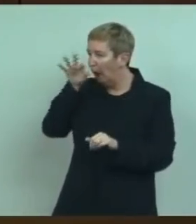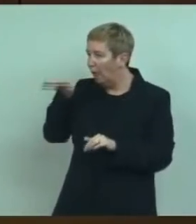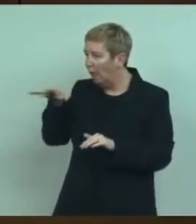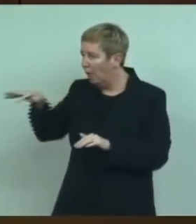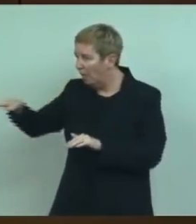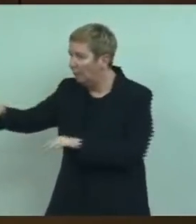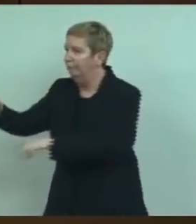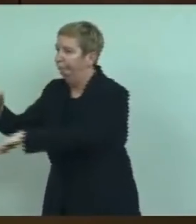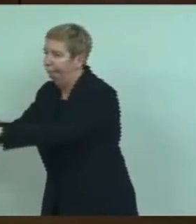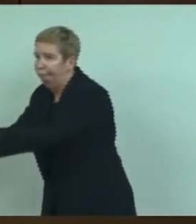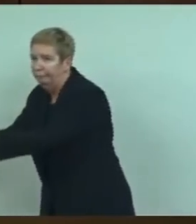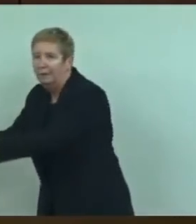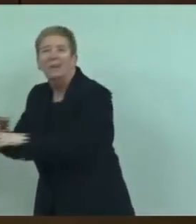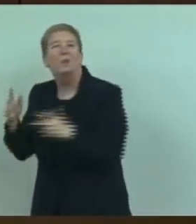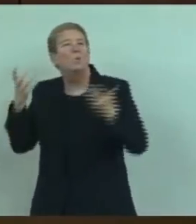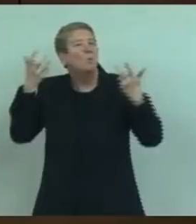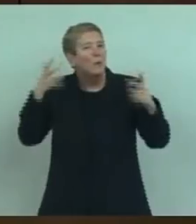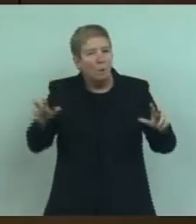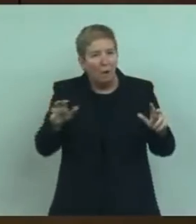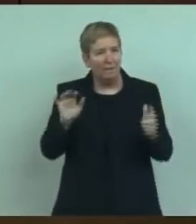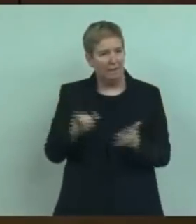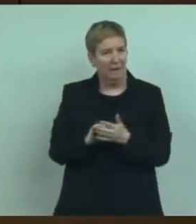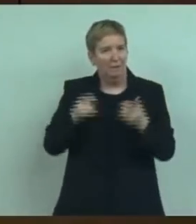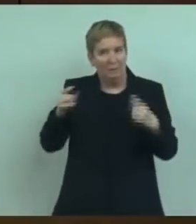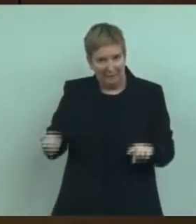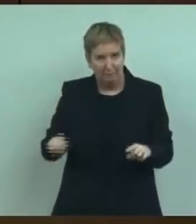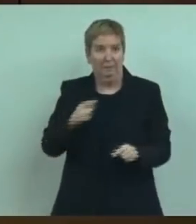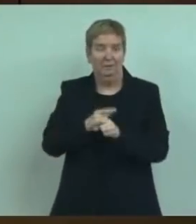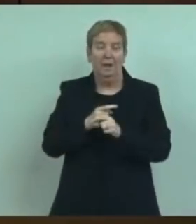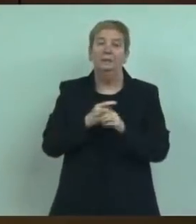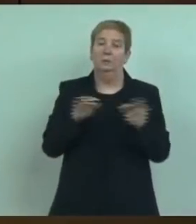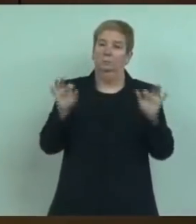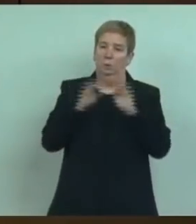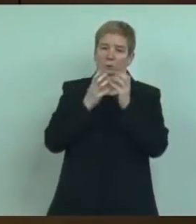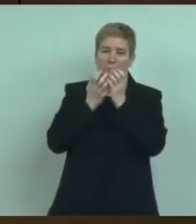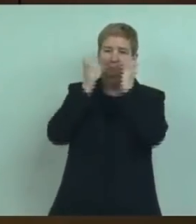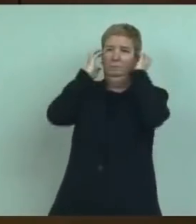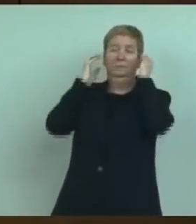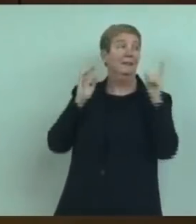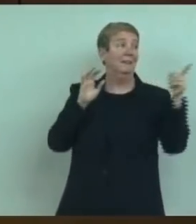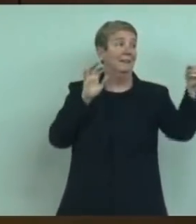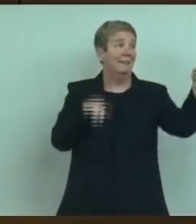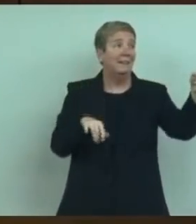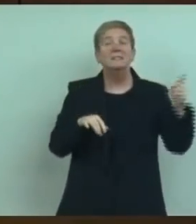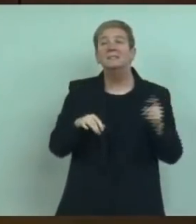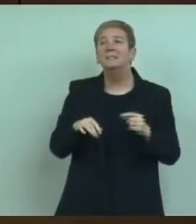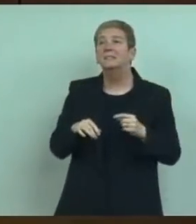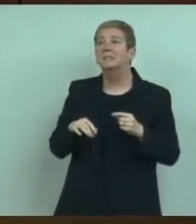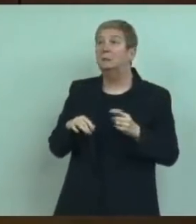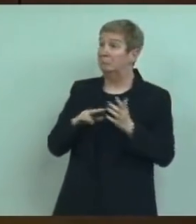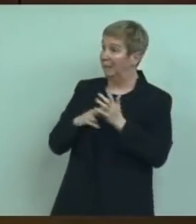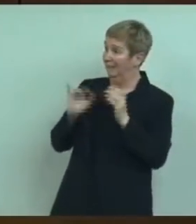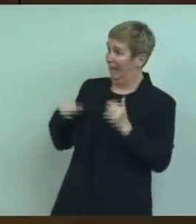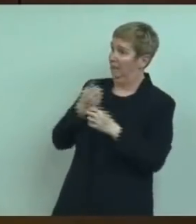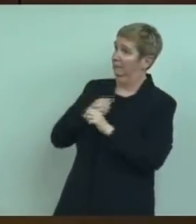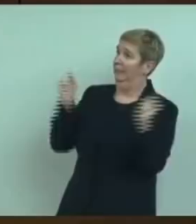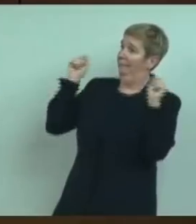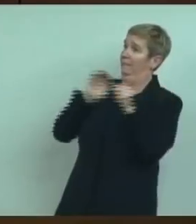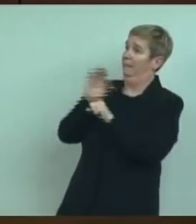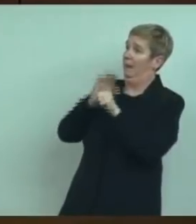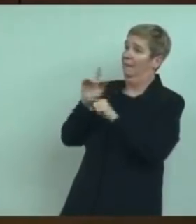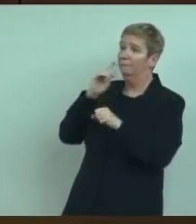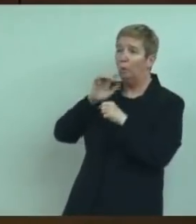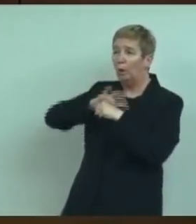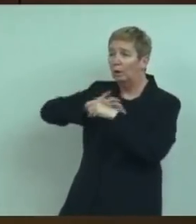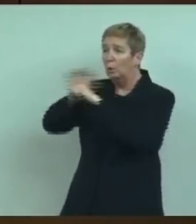in human-to-human contact. We don't want them spreading. These are not all that we need to protect our